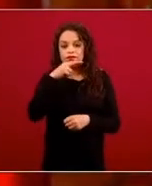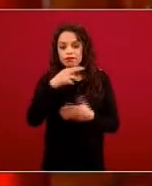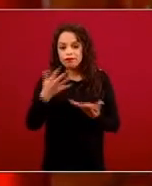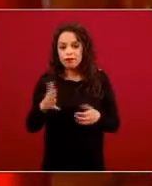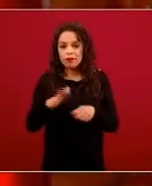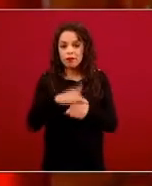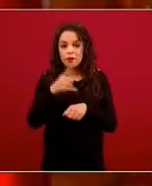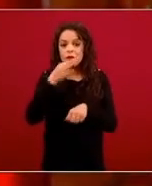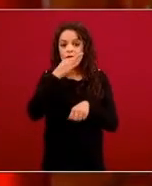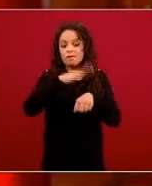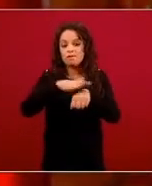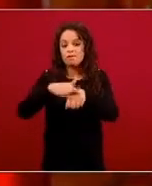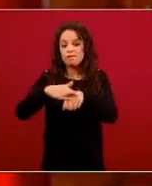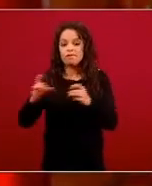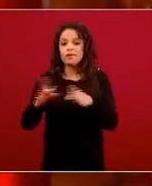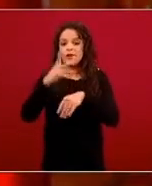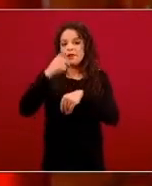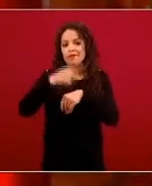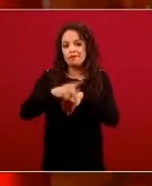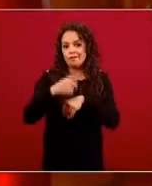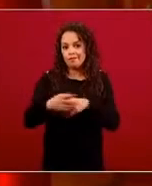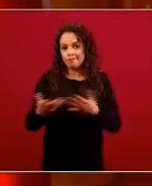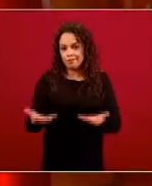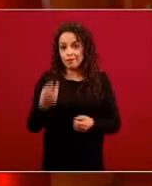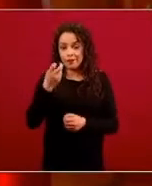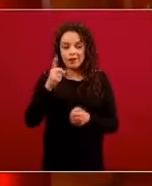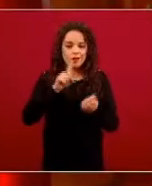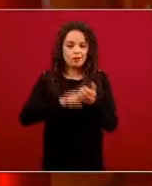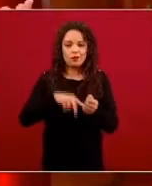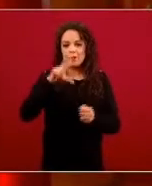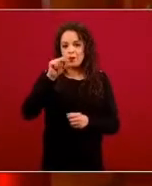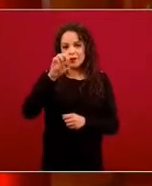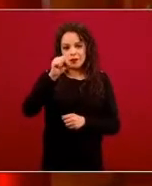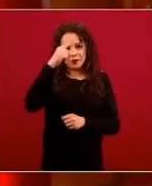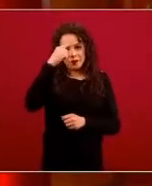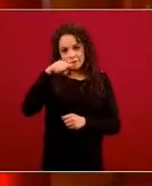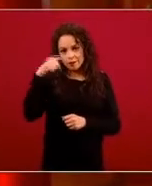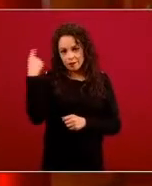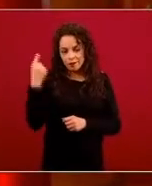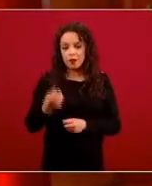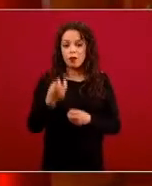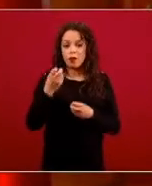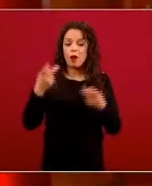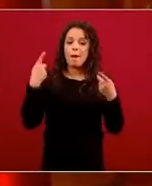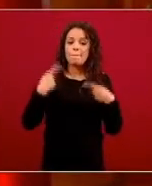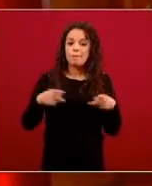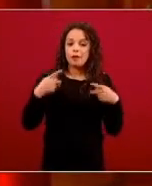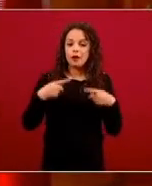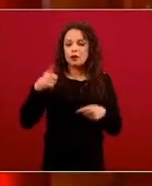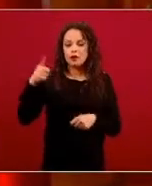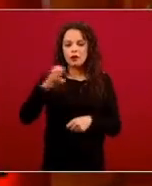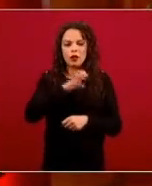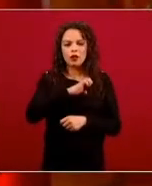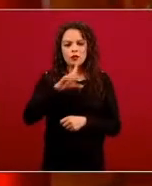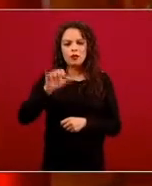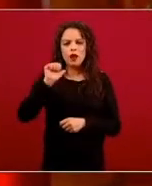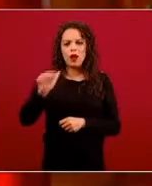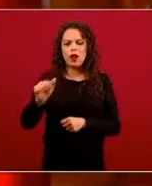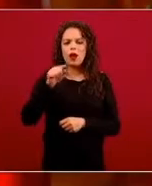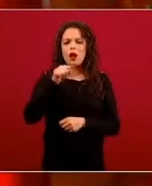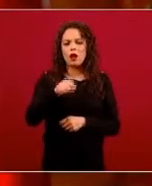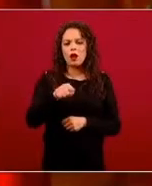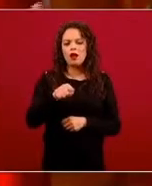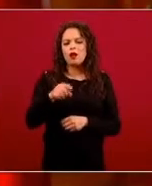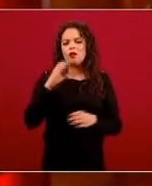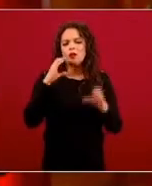them. And we got information from experts here, people who are experts in marketing and